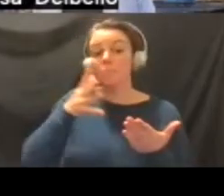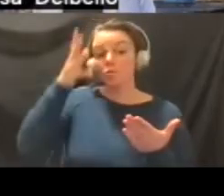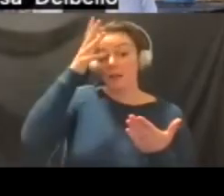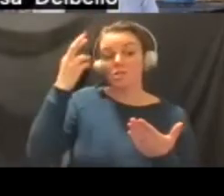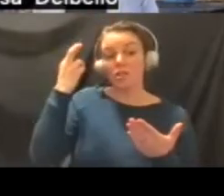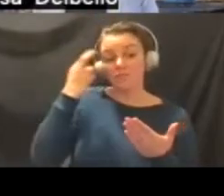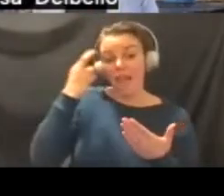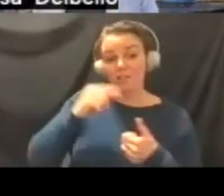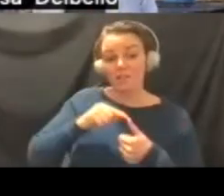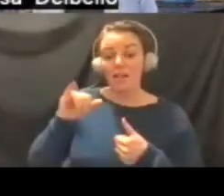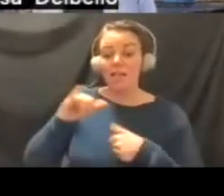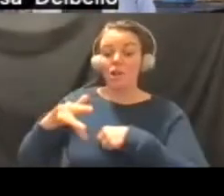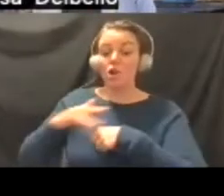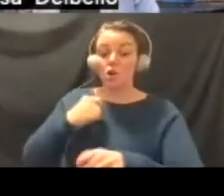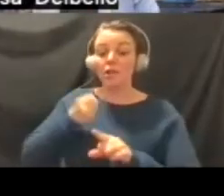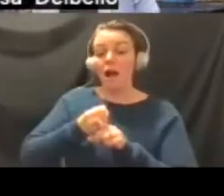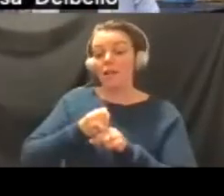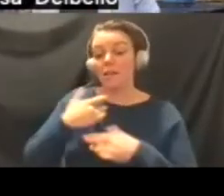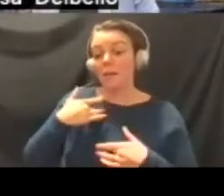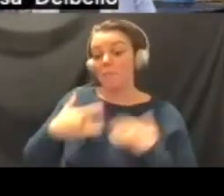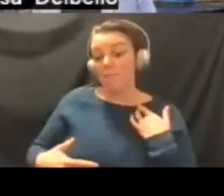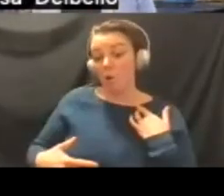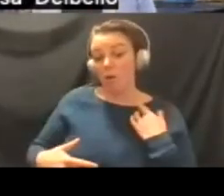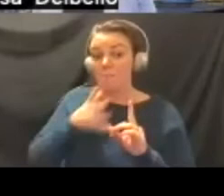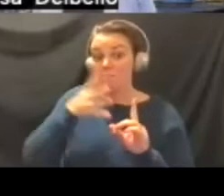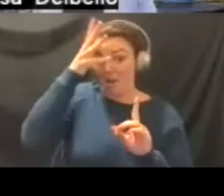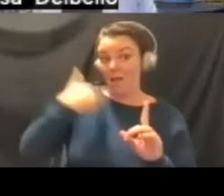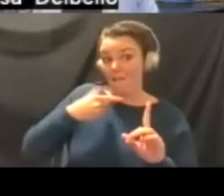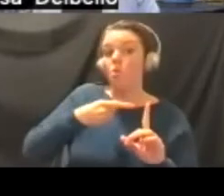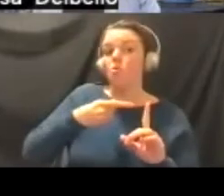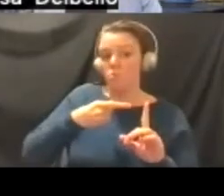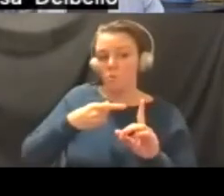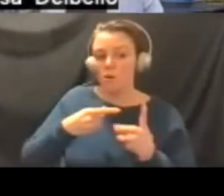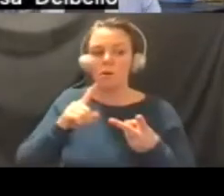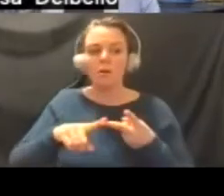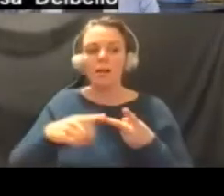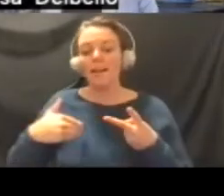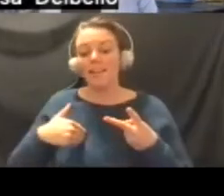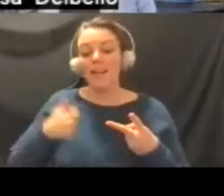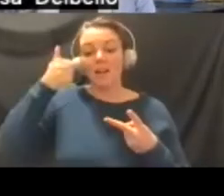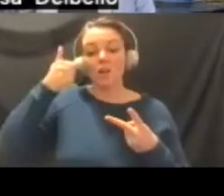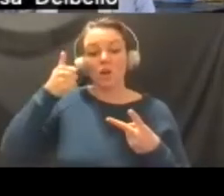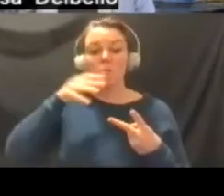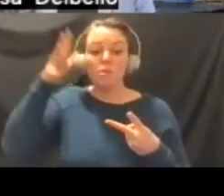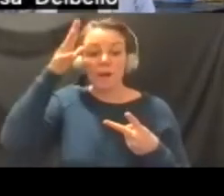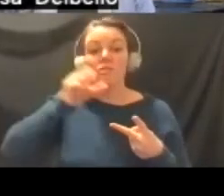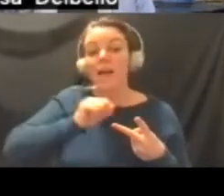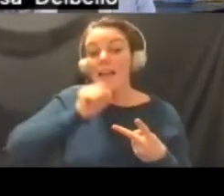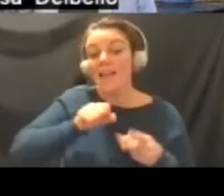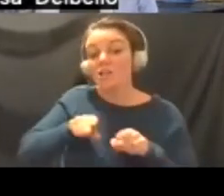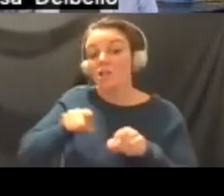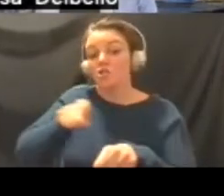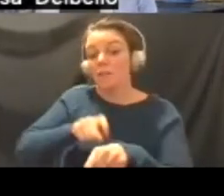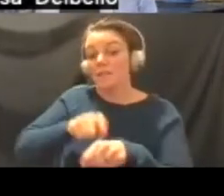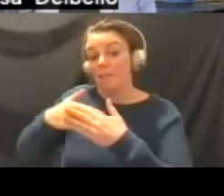having early onset bipolar disorder in the parent. There's younger parental age during the time of the child's birth,